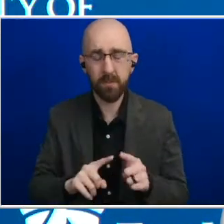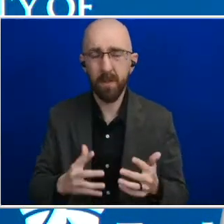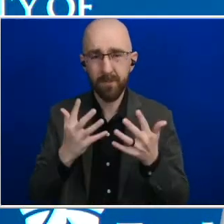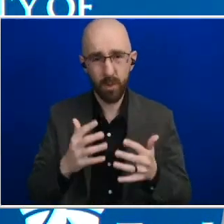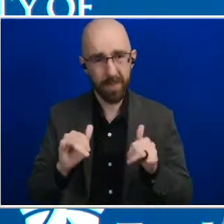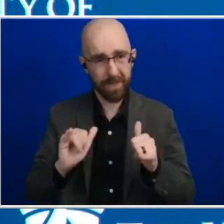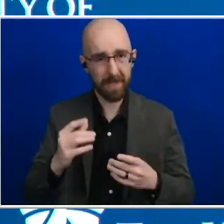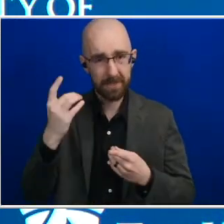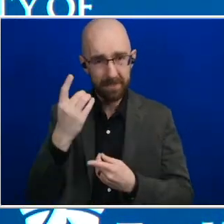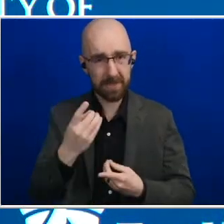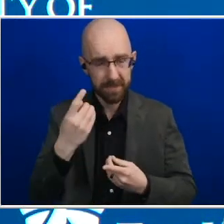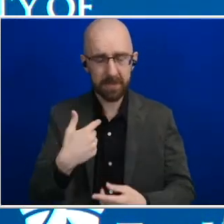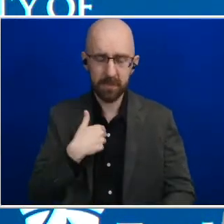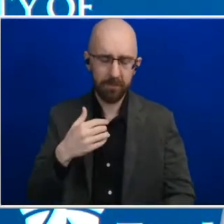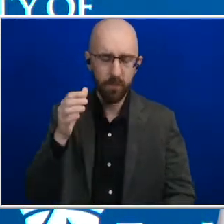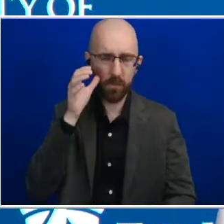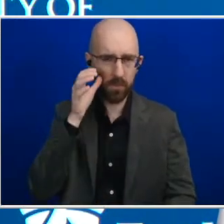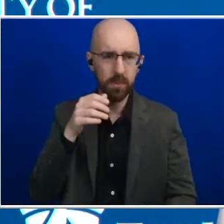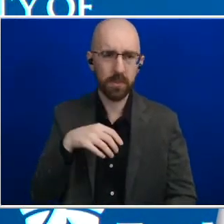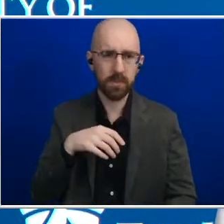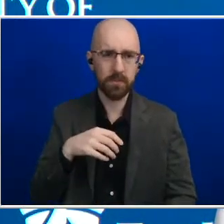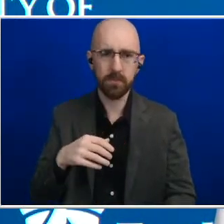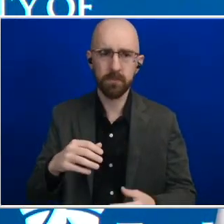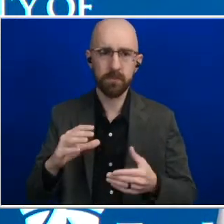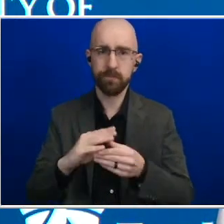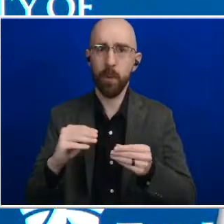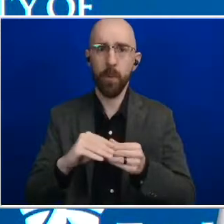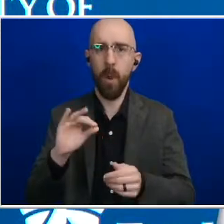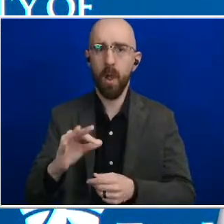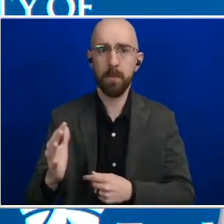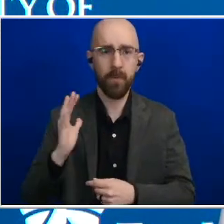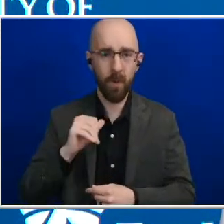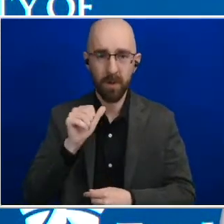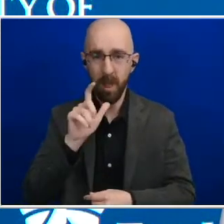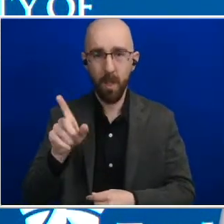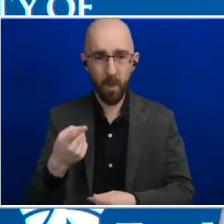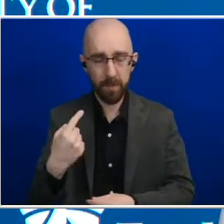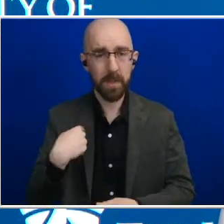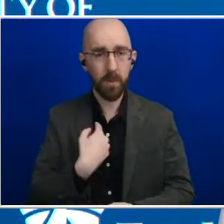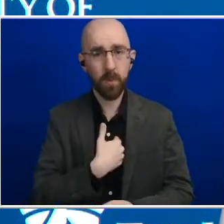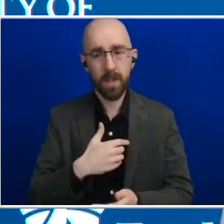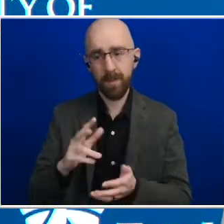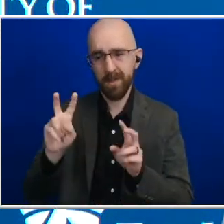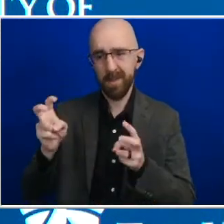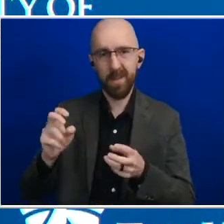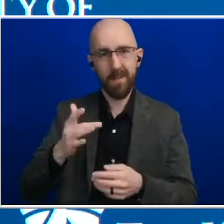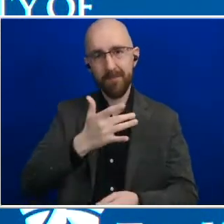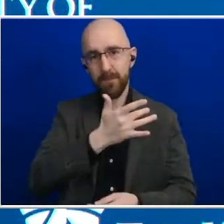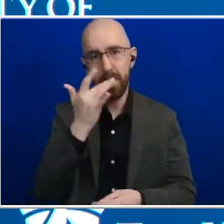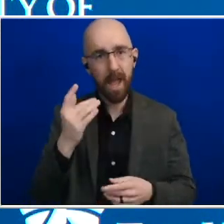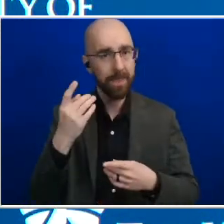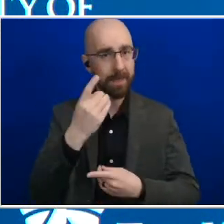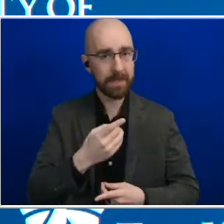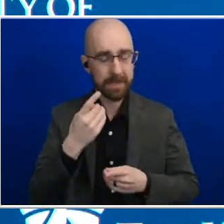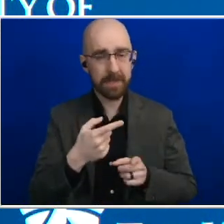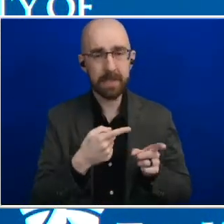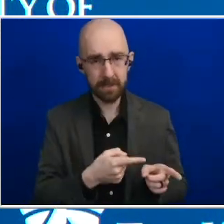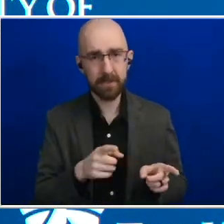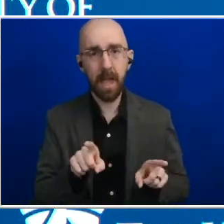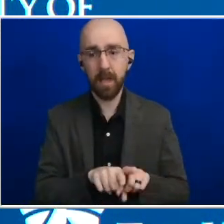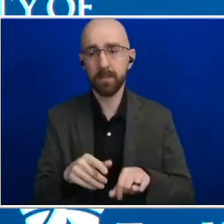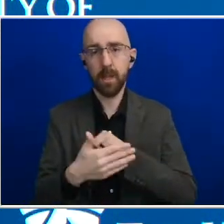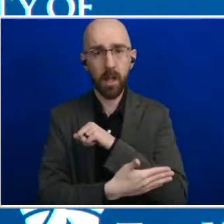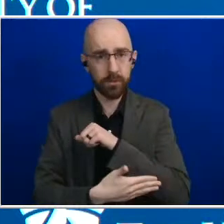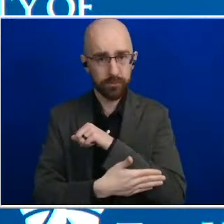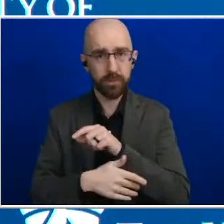this spoken of before, it's not only that we have forgotten this disease as a country, as a nation, but